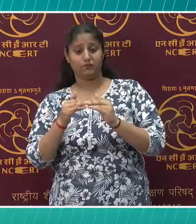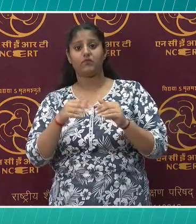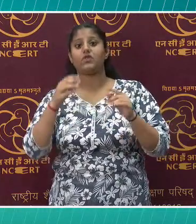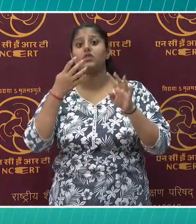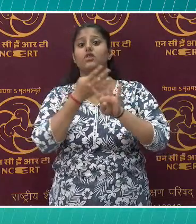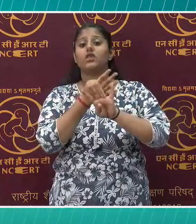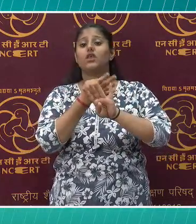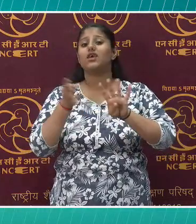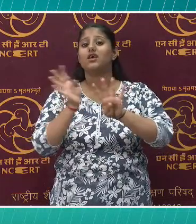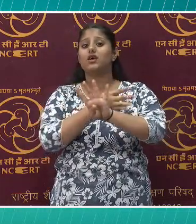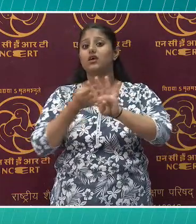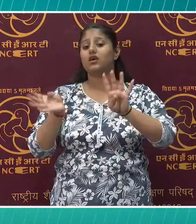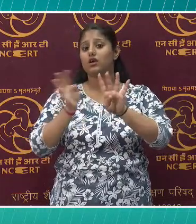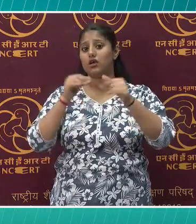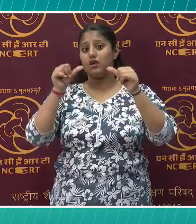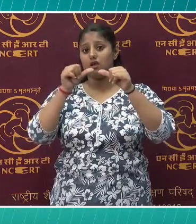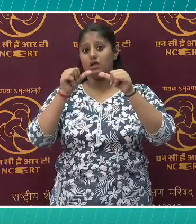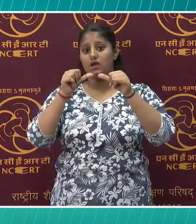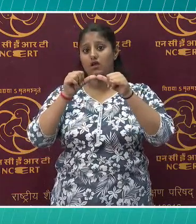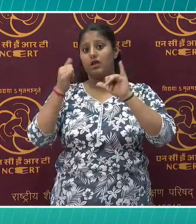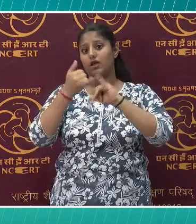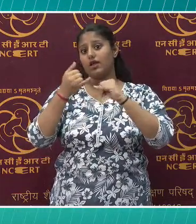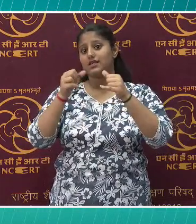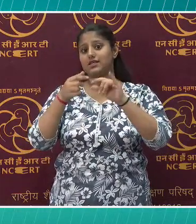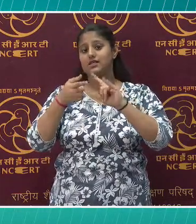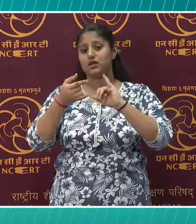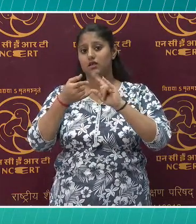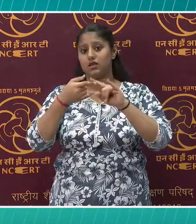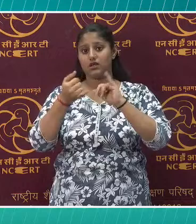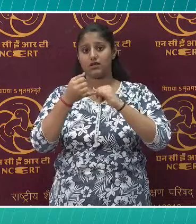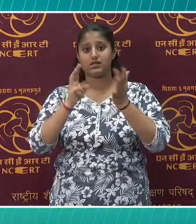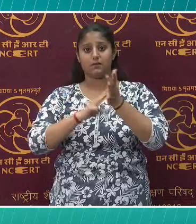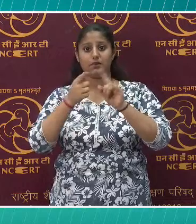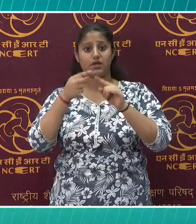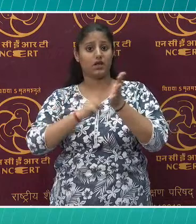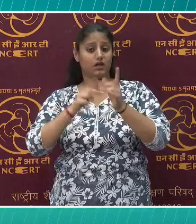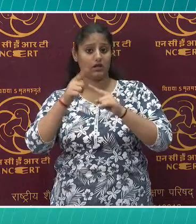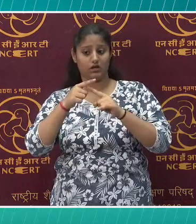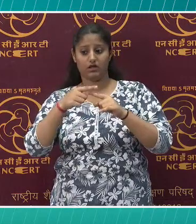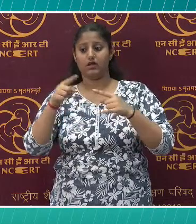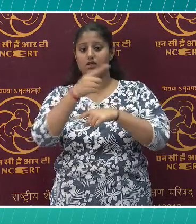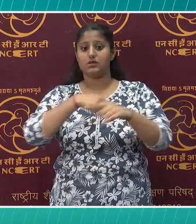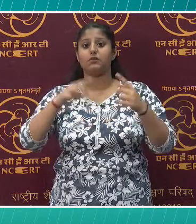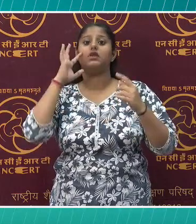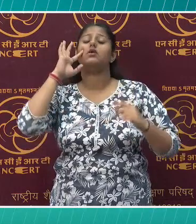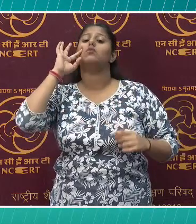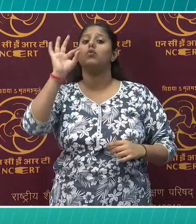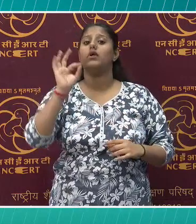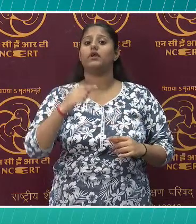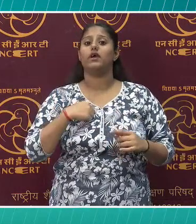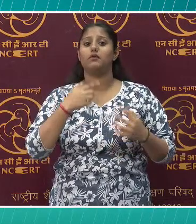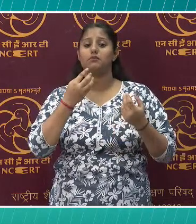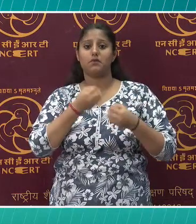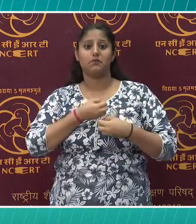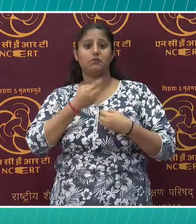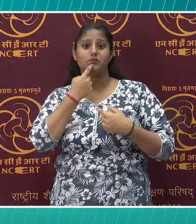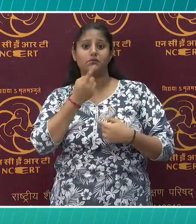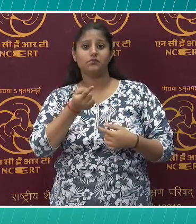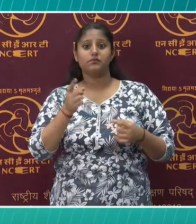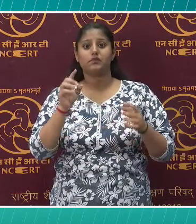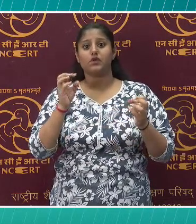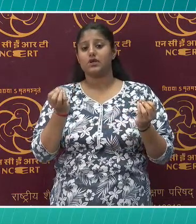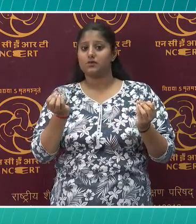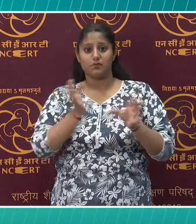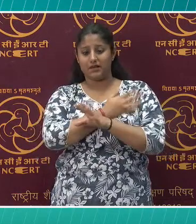area, assessment. How you do the assessment part, that is very important to everybody. I would really like to say it in the very